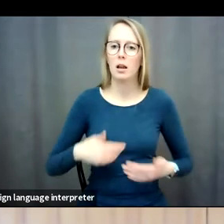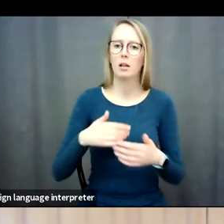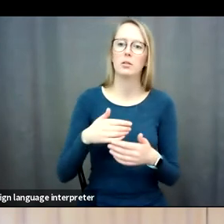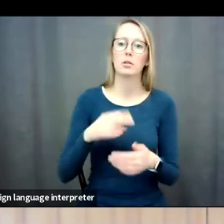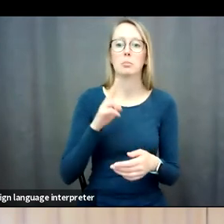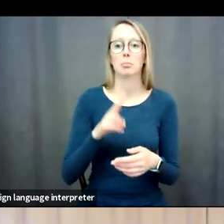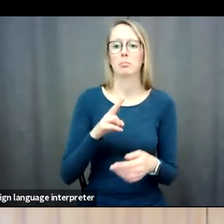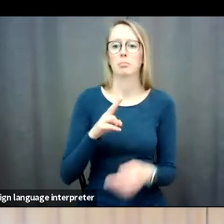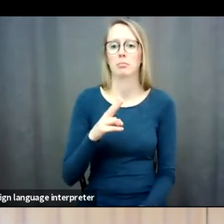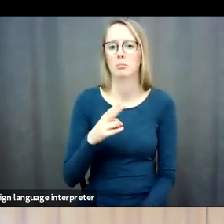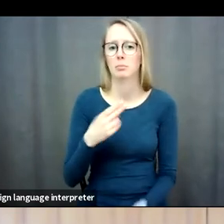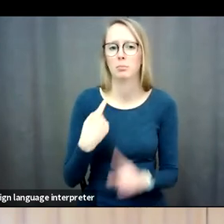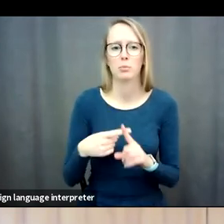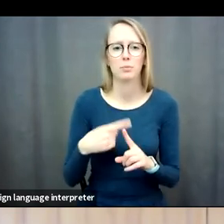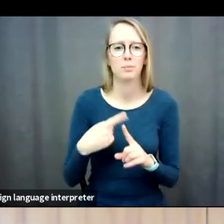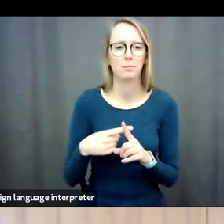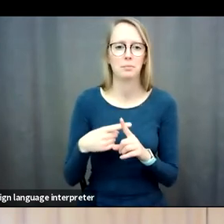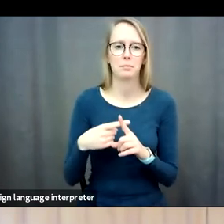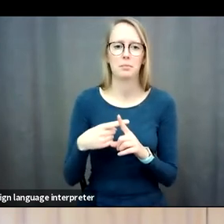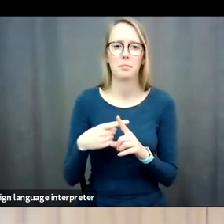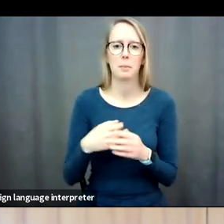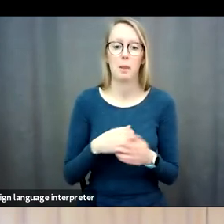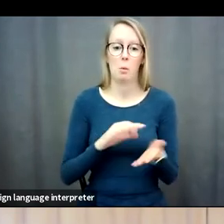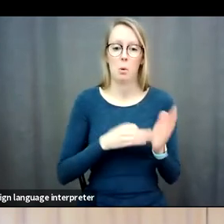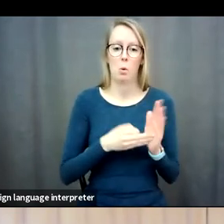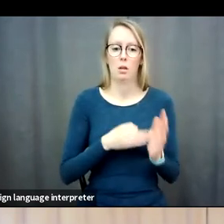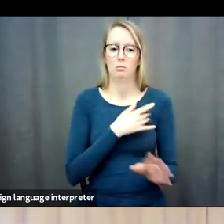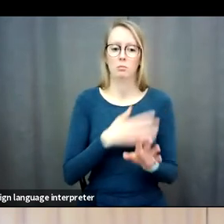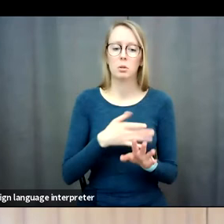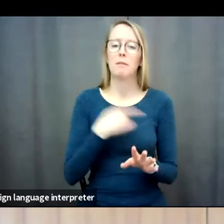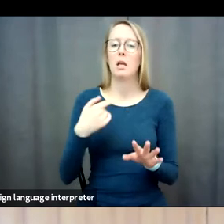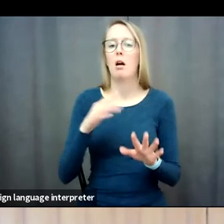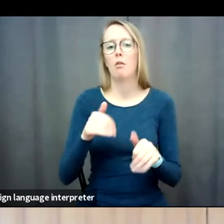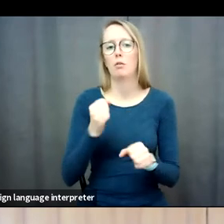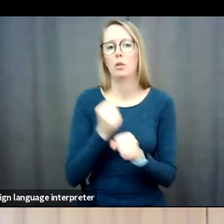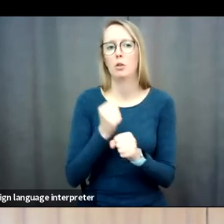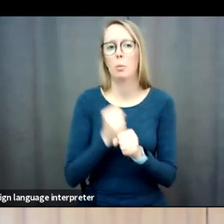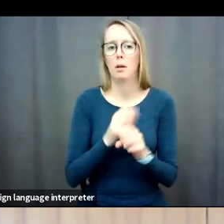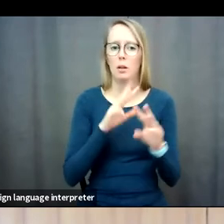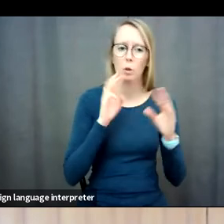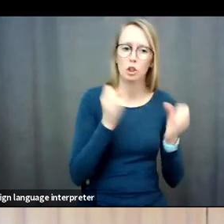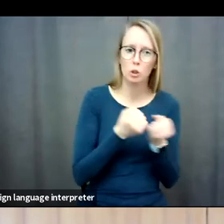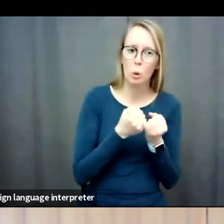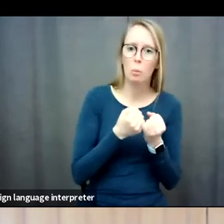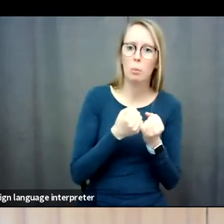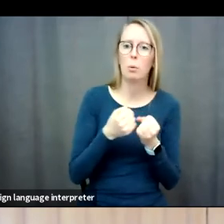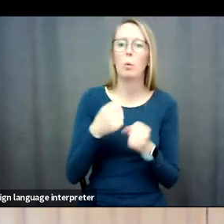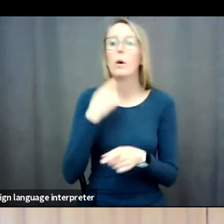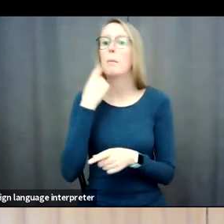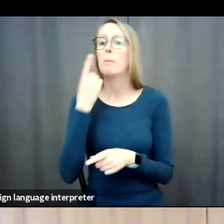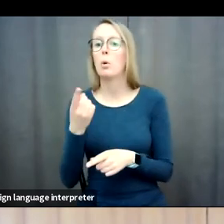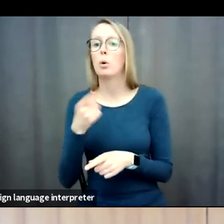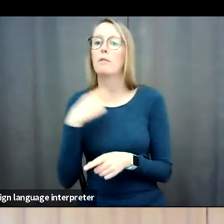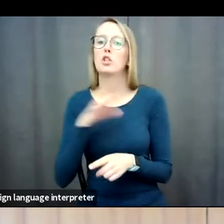ours. Throughout the project period, we have also worked together in workshops, and tomorrow we will have